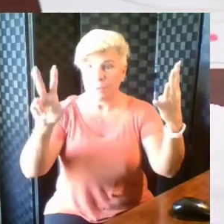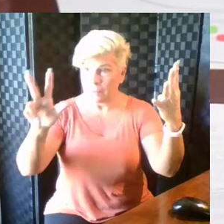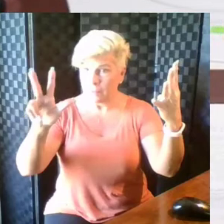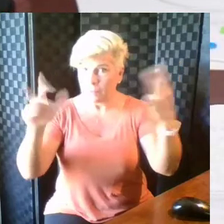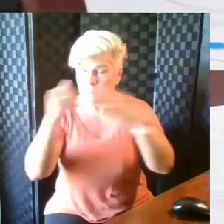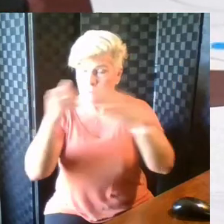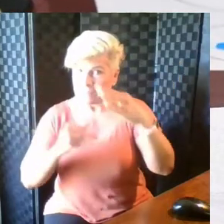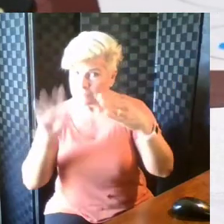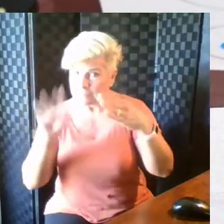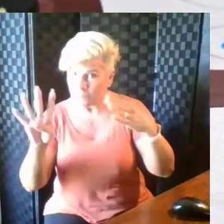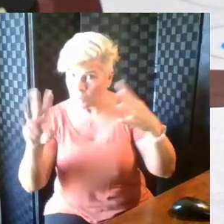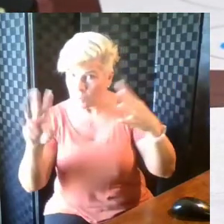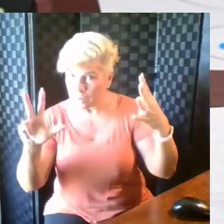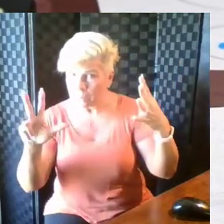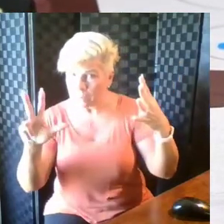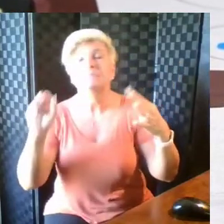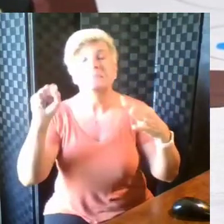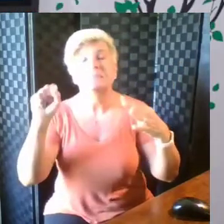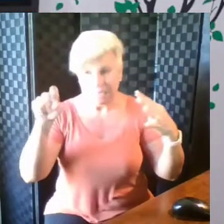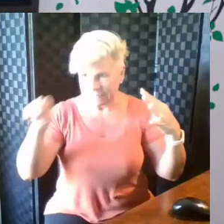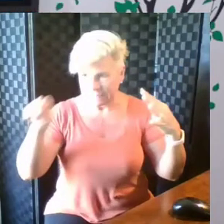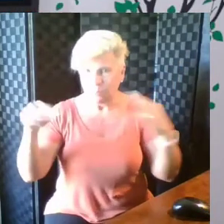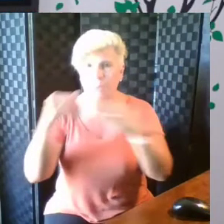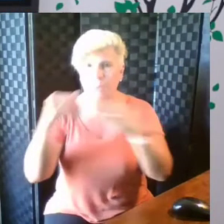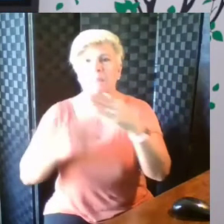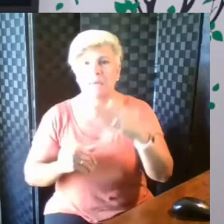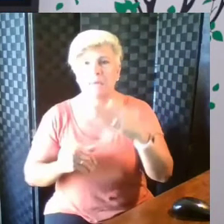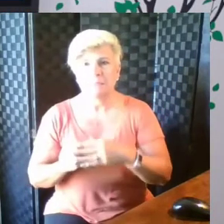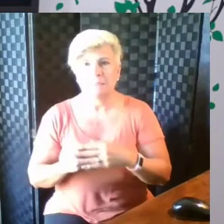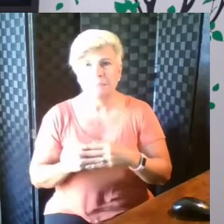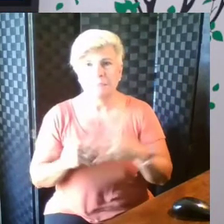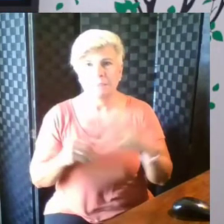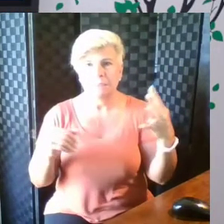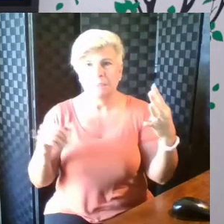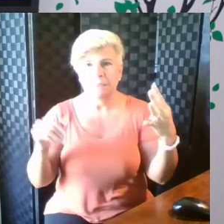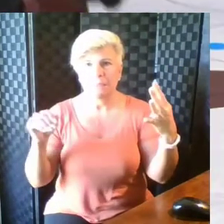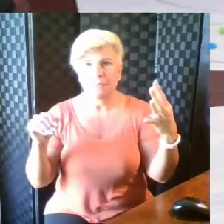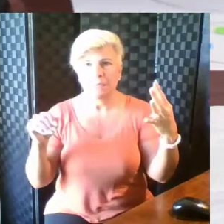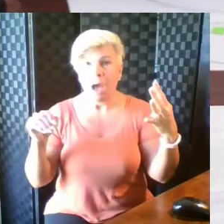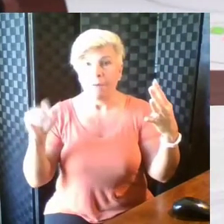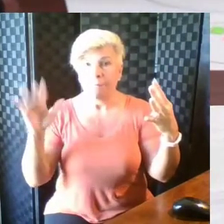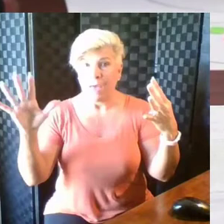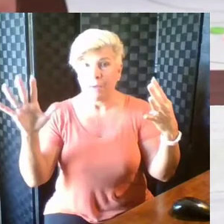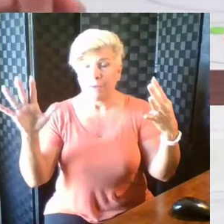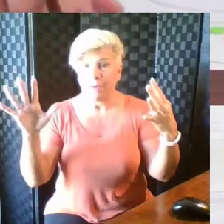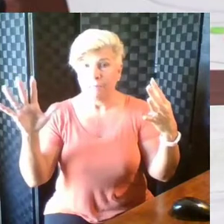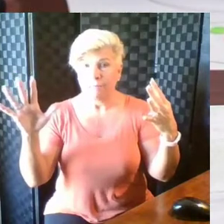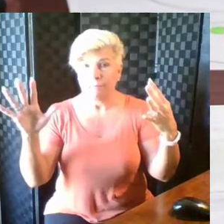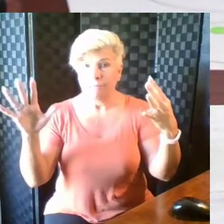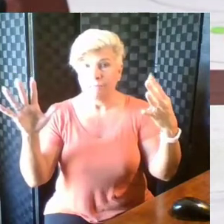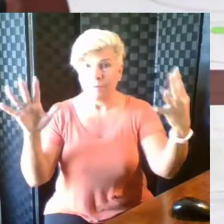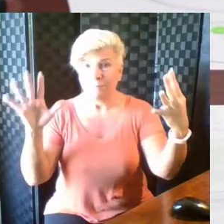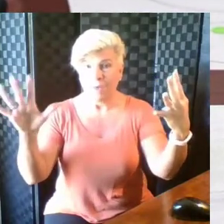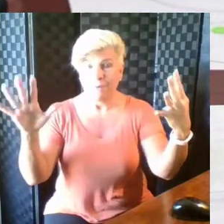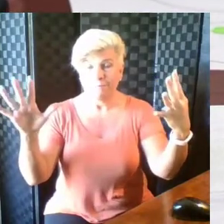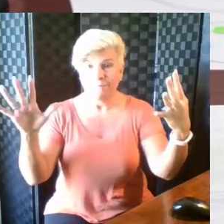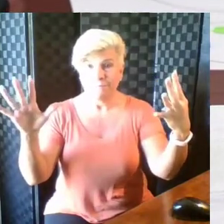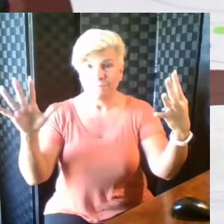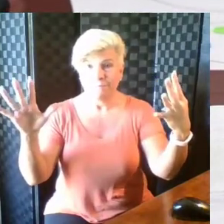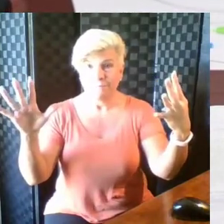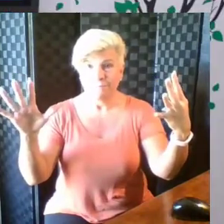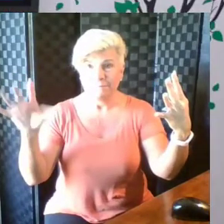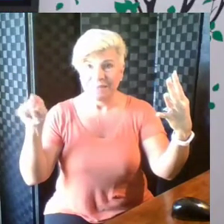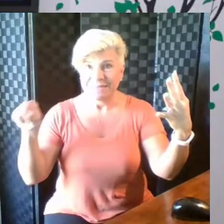than 4? Absolutely. If I did this, 1, 2, 3, 4, 5, that group is what?